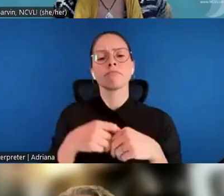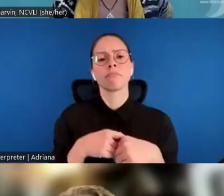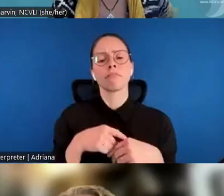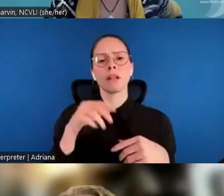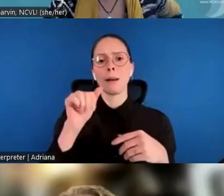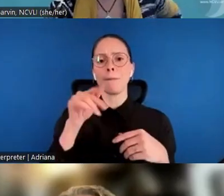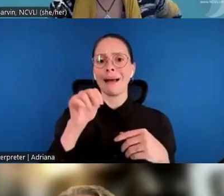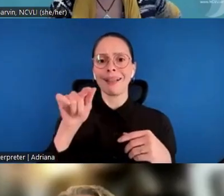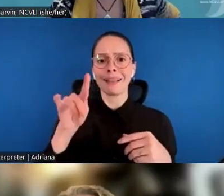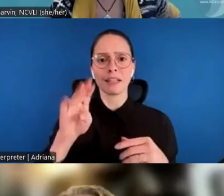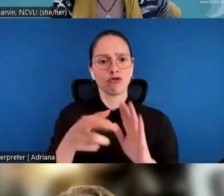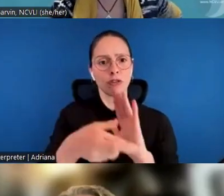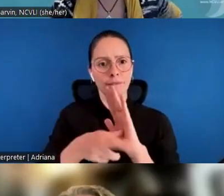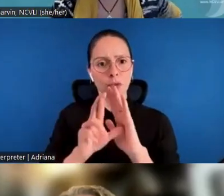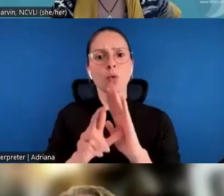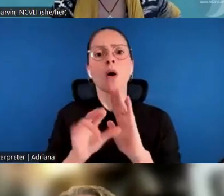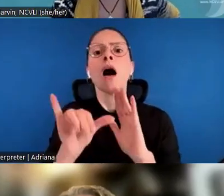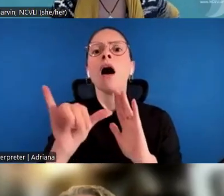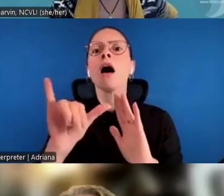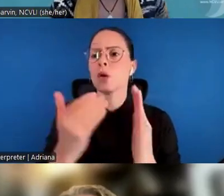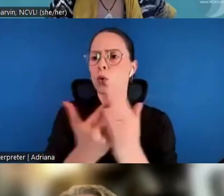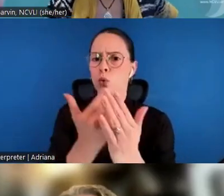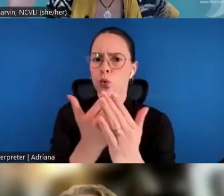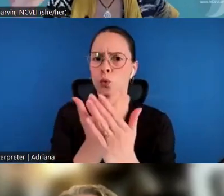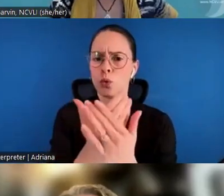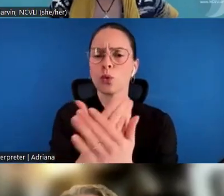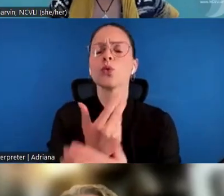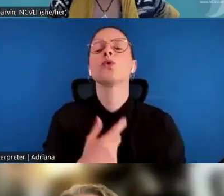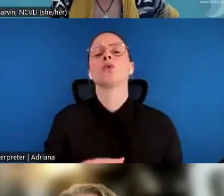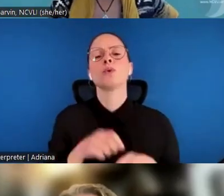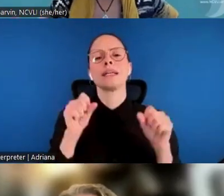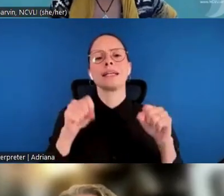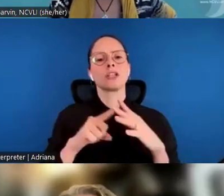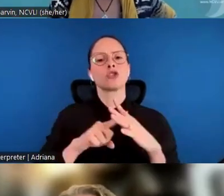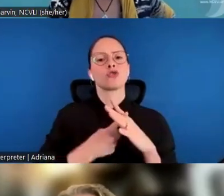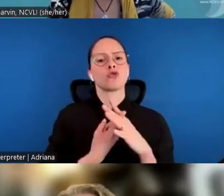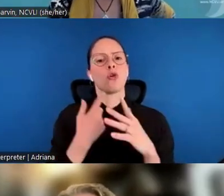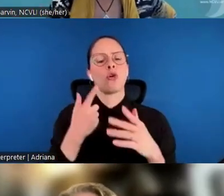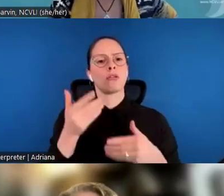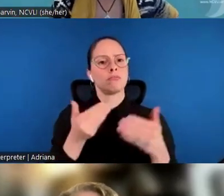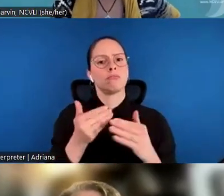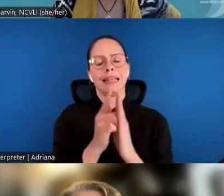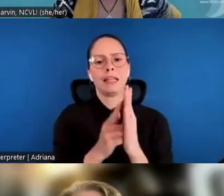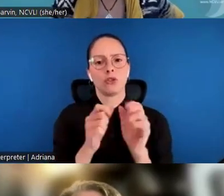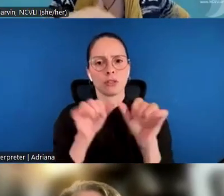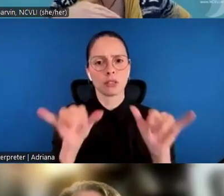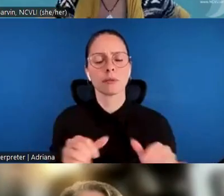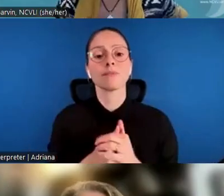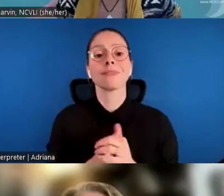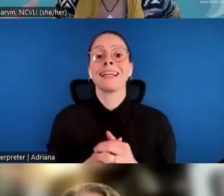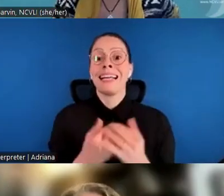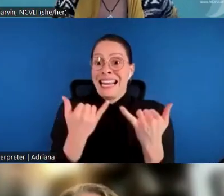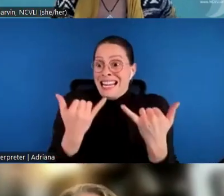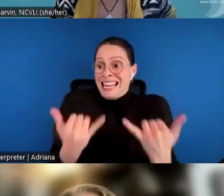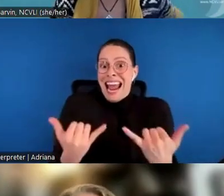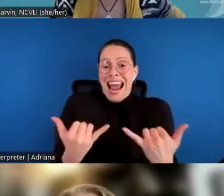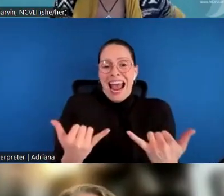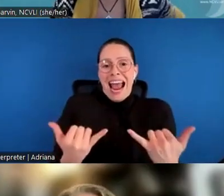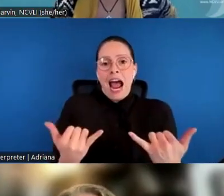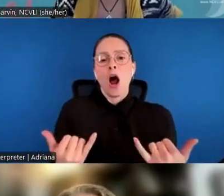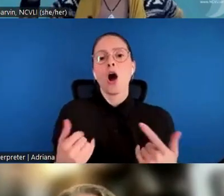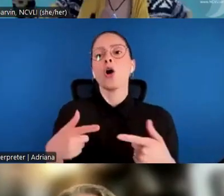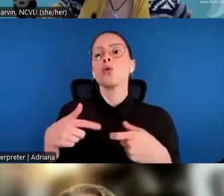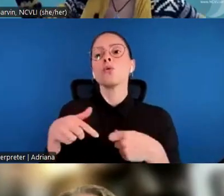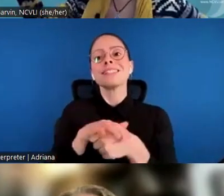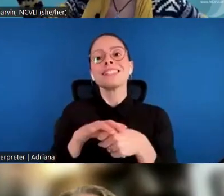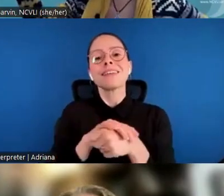way we practice in our legal system. And then in 2005 through today, civilian jurisdictions across the